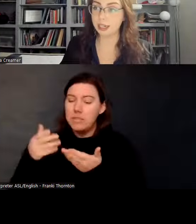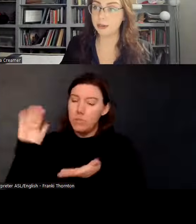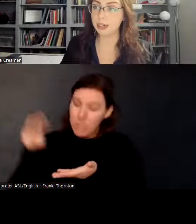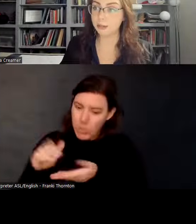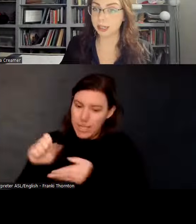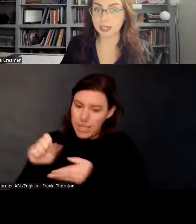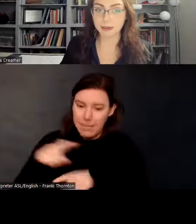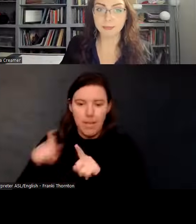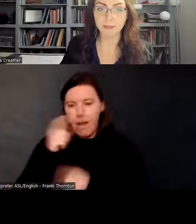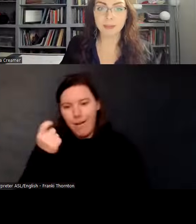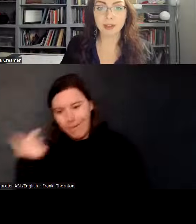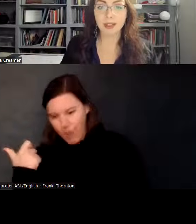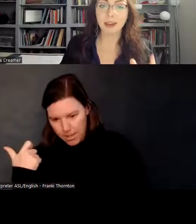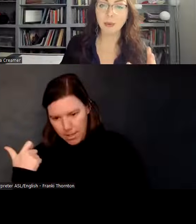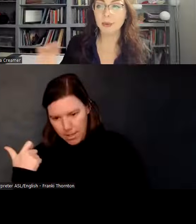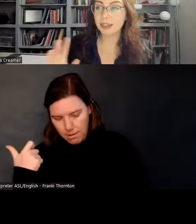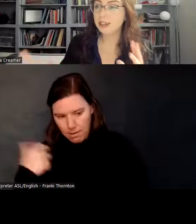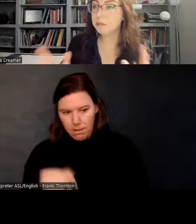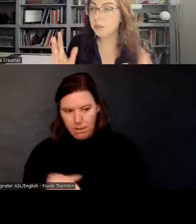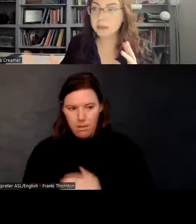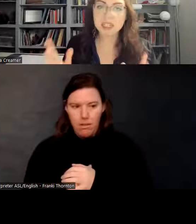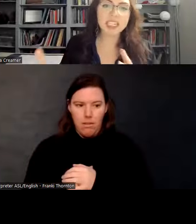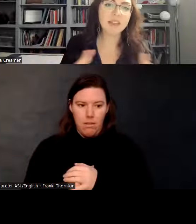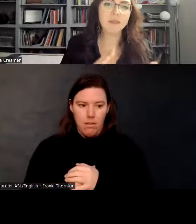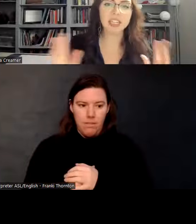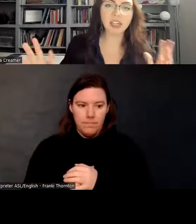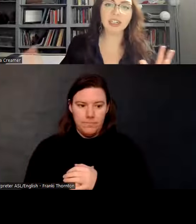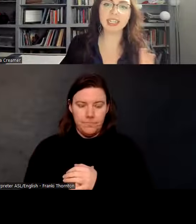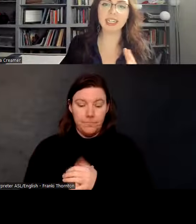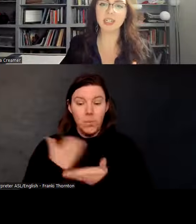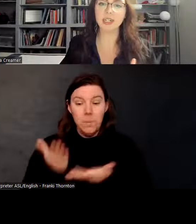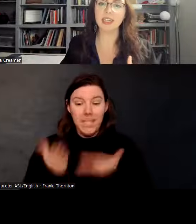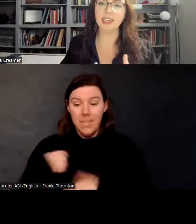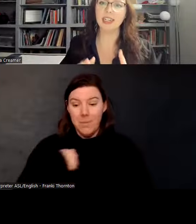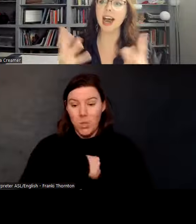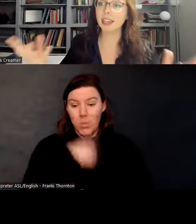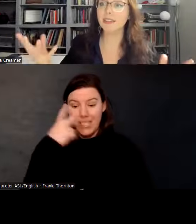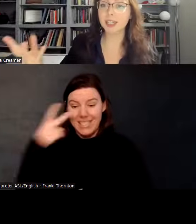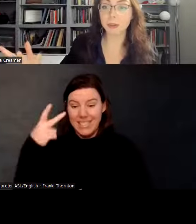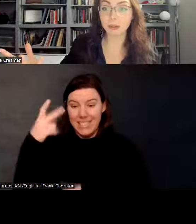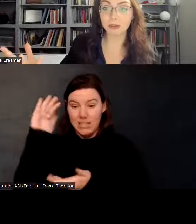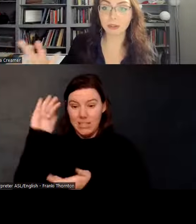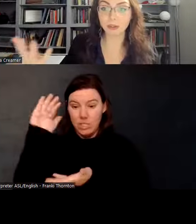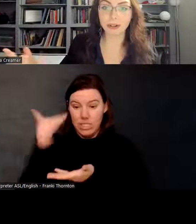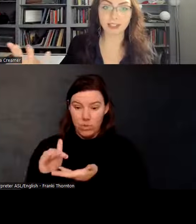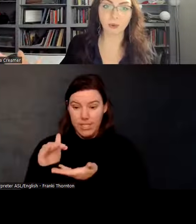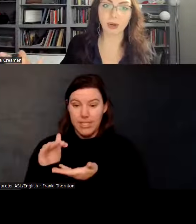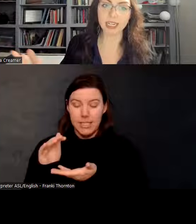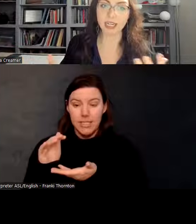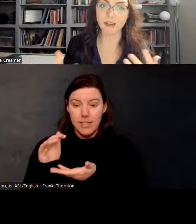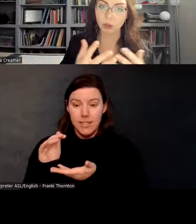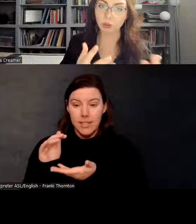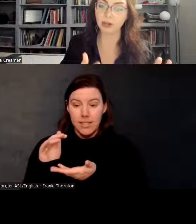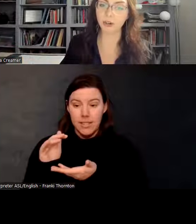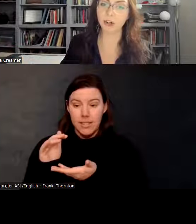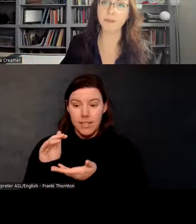the Neo-Assyrian period. What we might be seeing essentially is a decrease in the highly visible funerary ritual